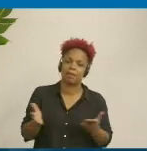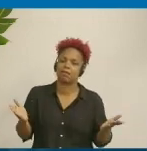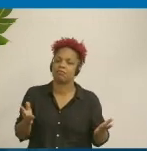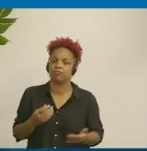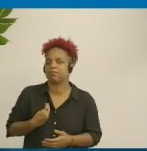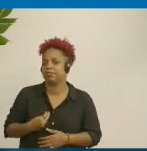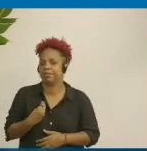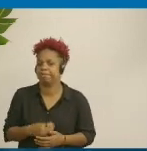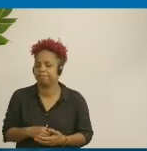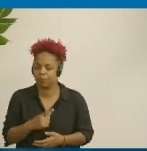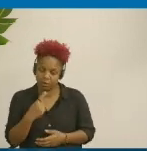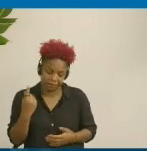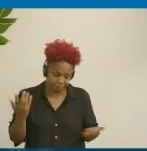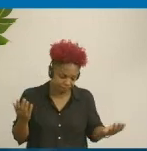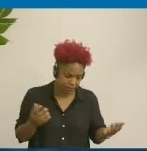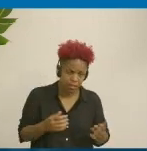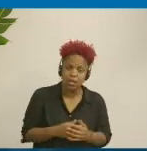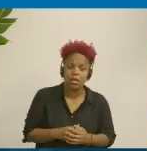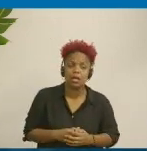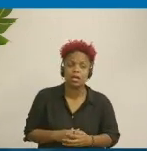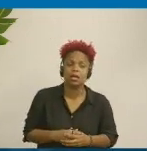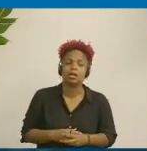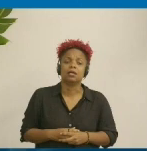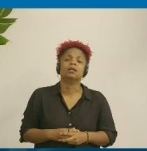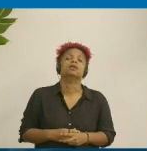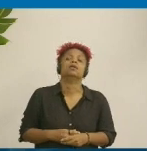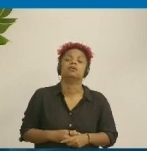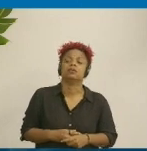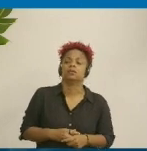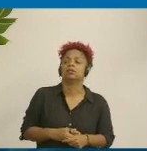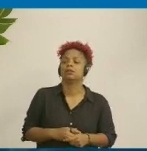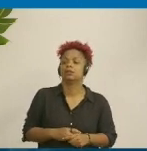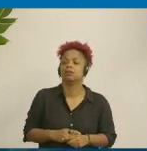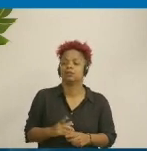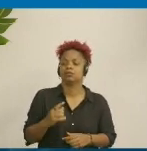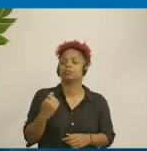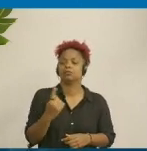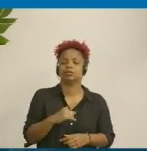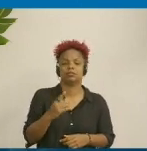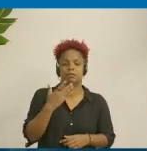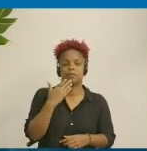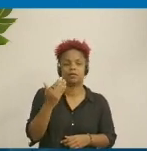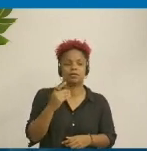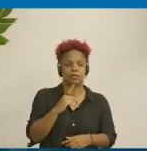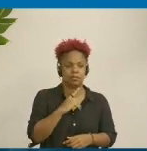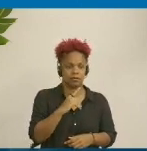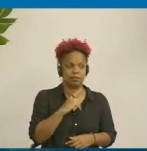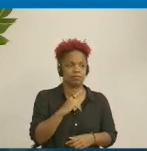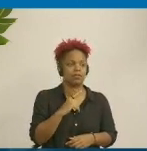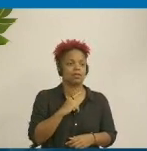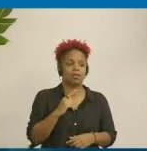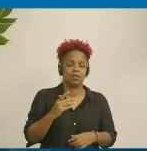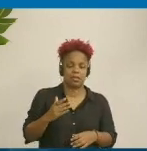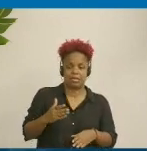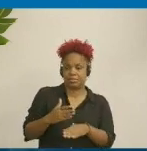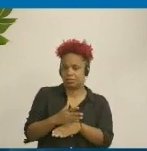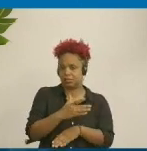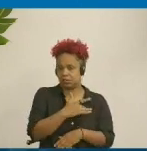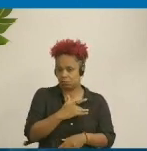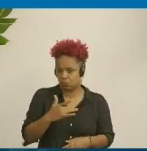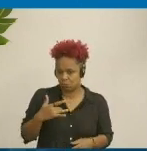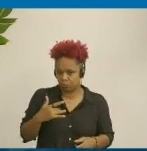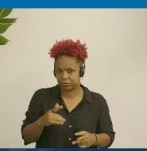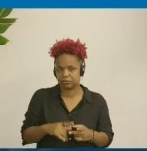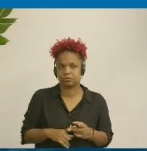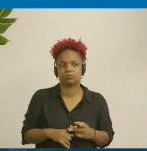improve the healthcare access for those populations. To do this, we need